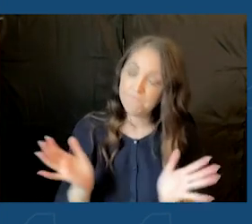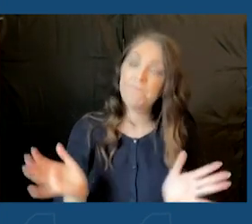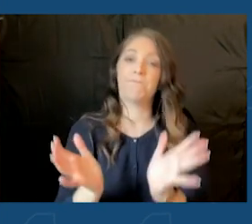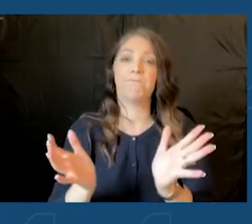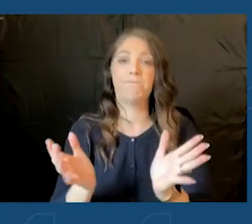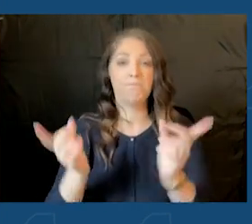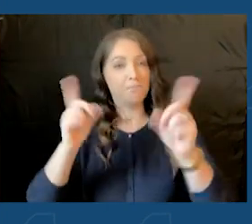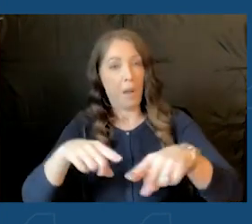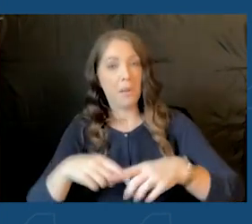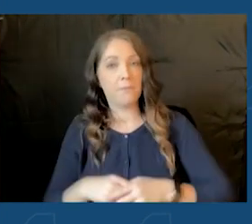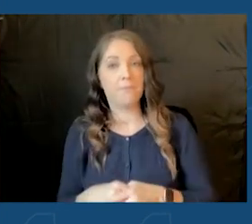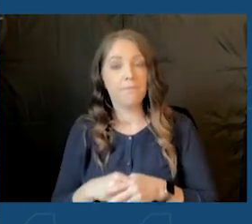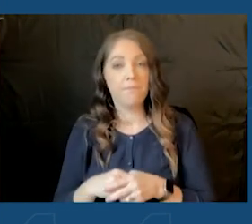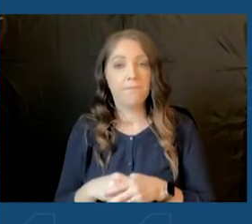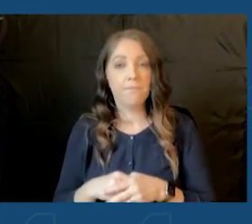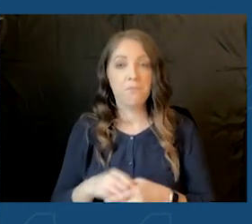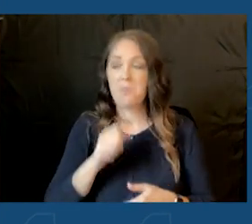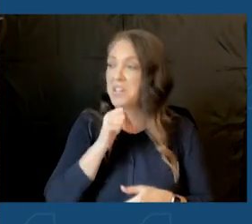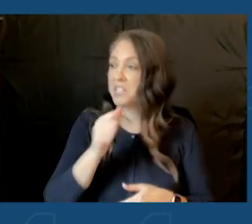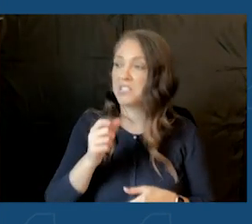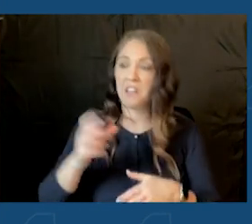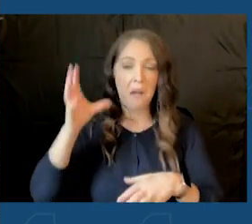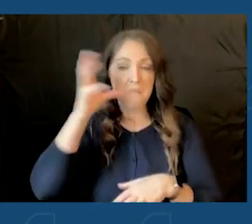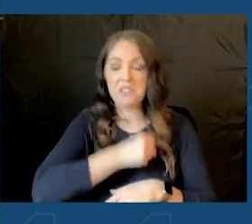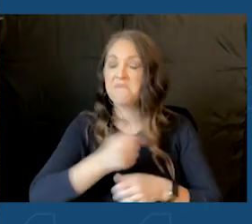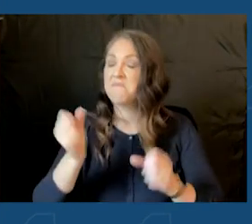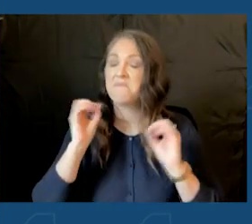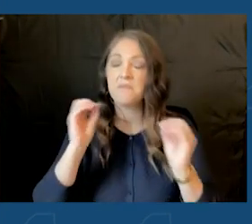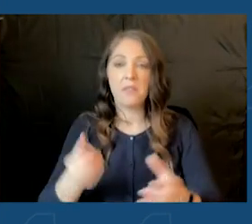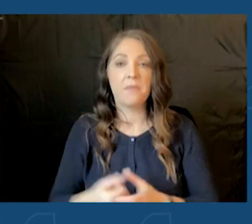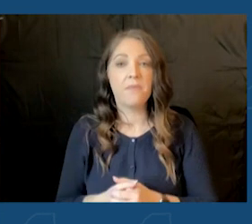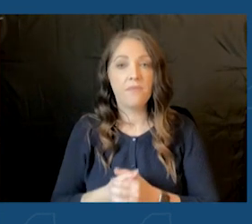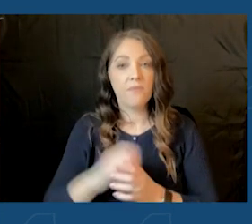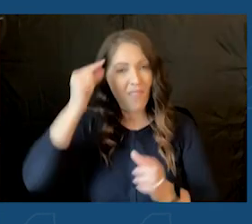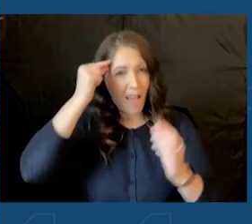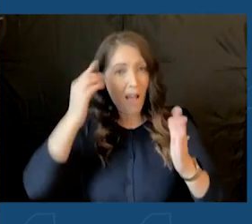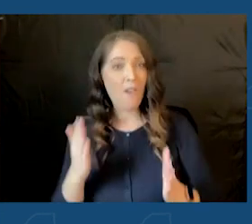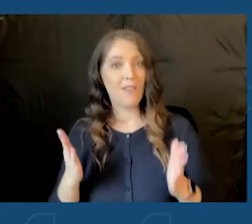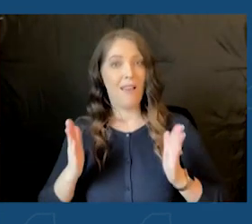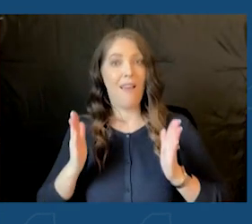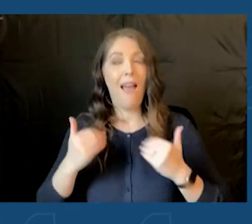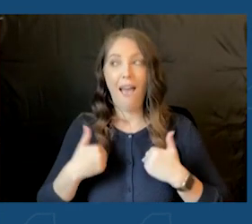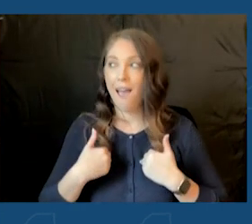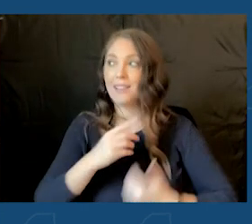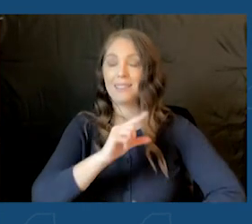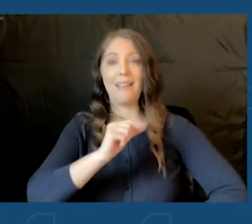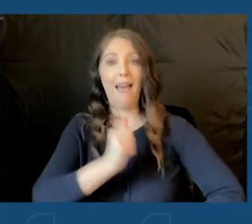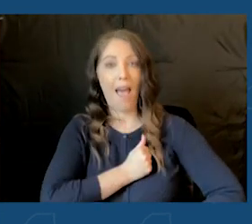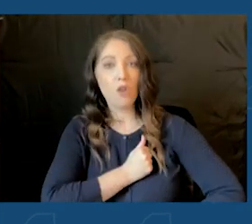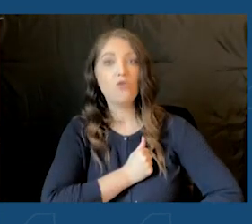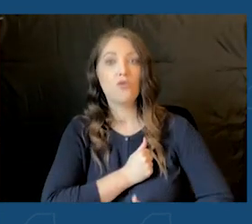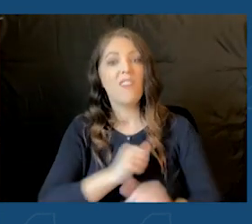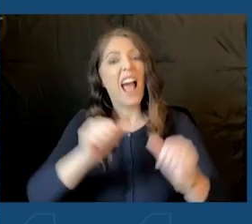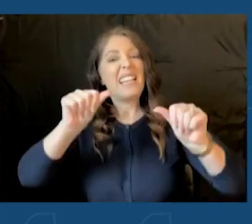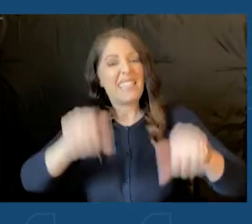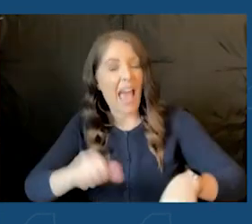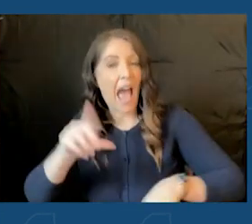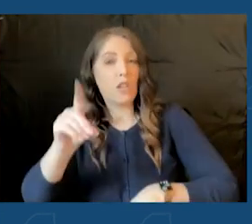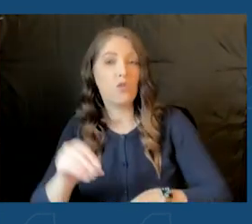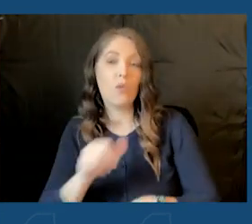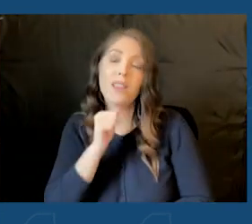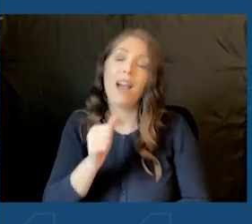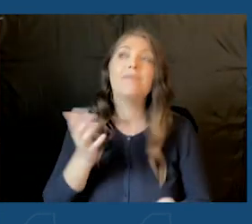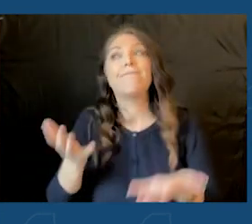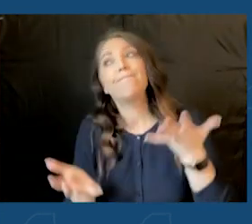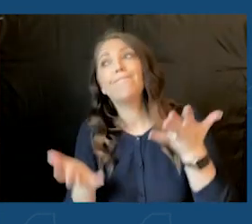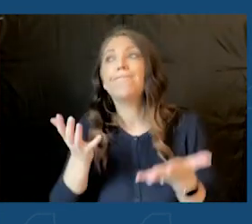railroads. We have a governor who has that attitude of can do. Not maybe, not if, not what are we